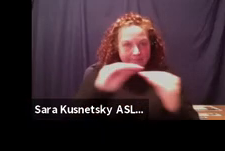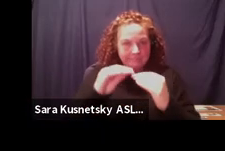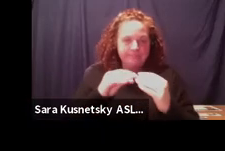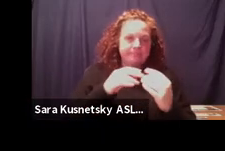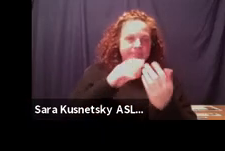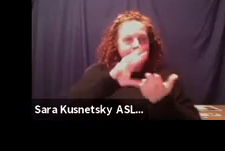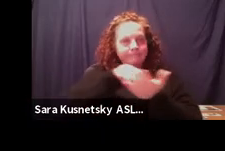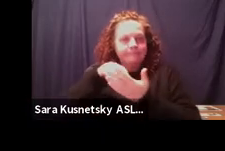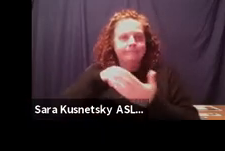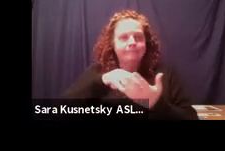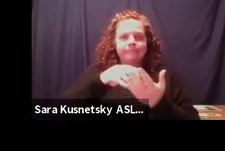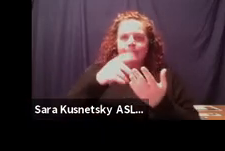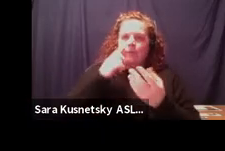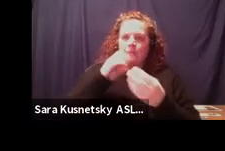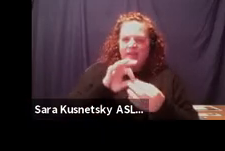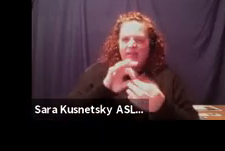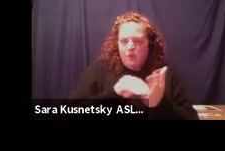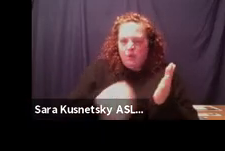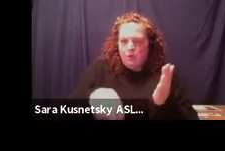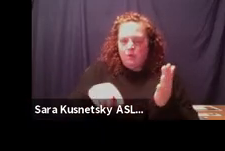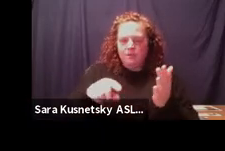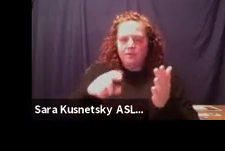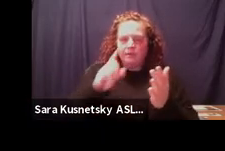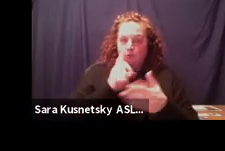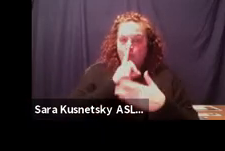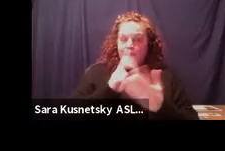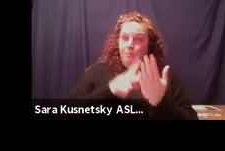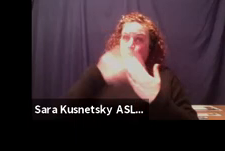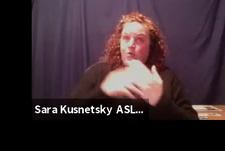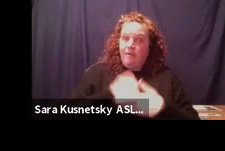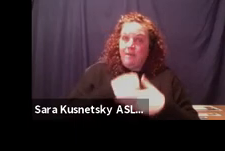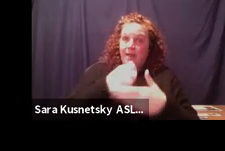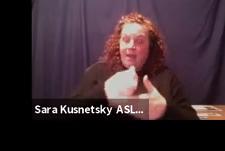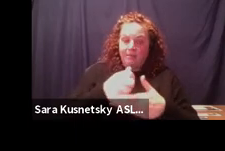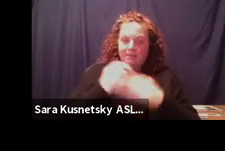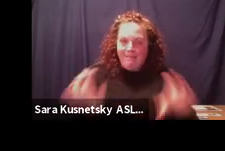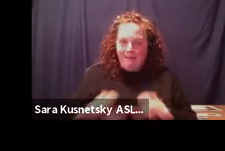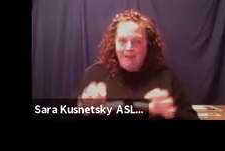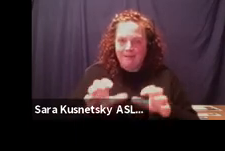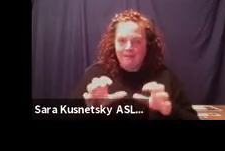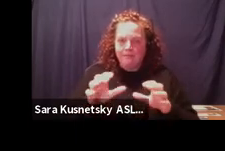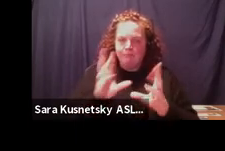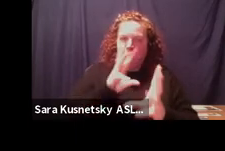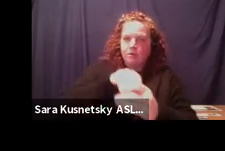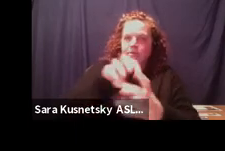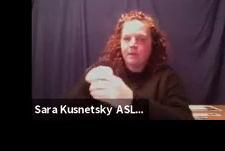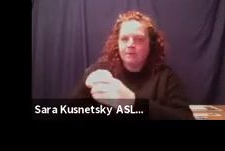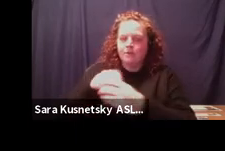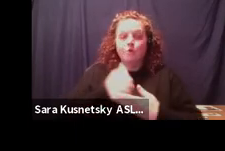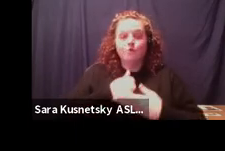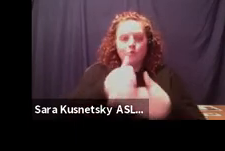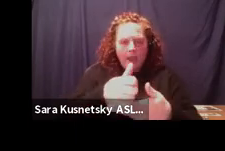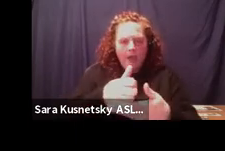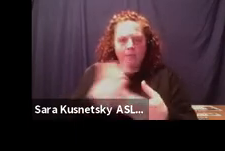Respect program gives students a chance to become active participants in the shaping of their culture and their environment so that all students feel